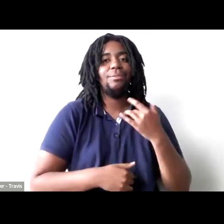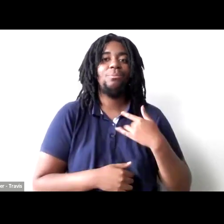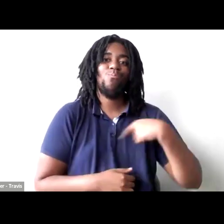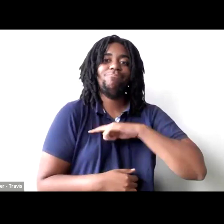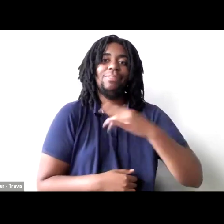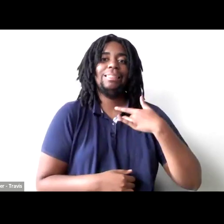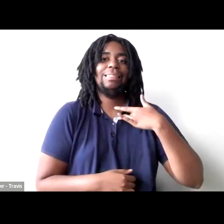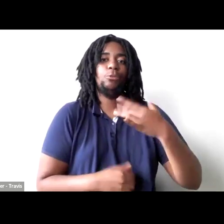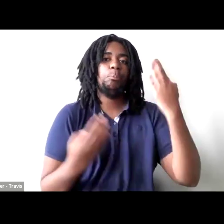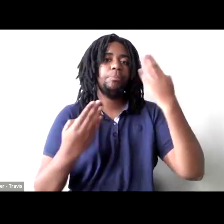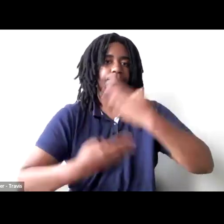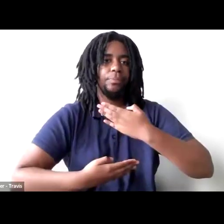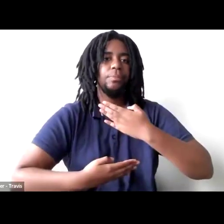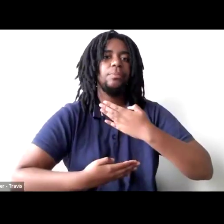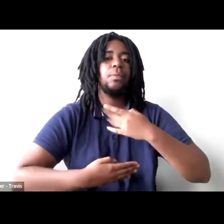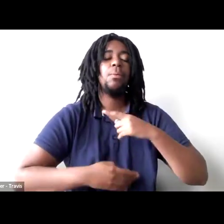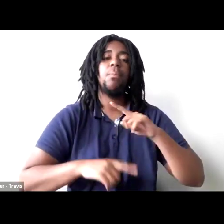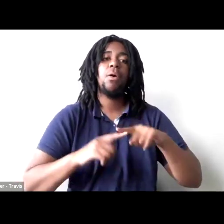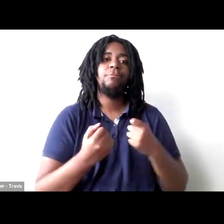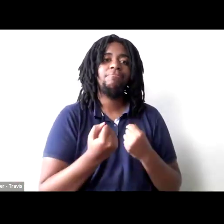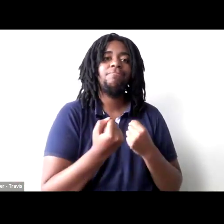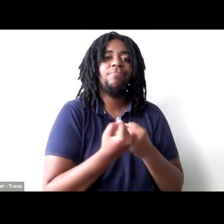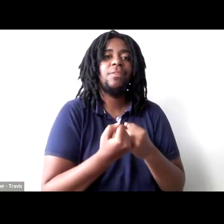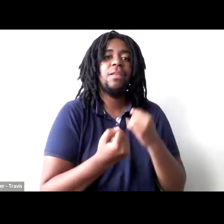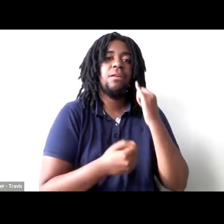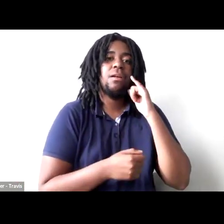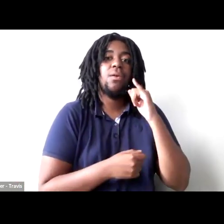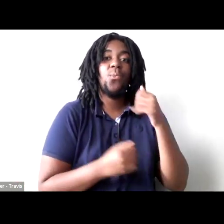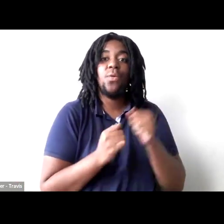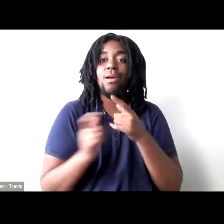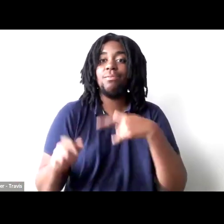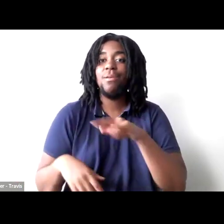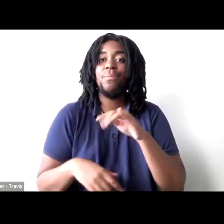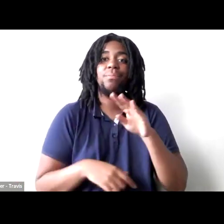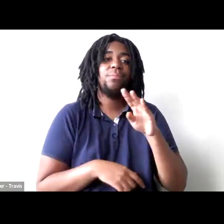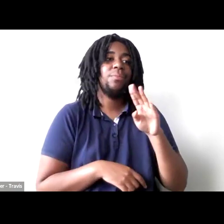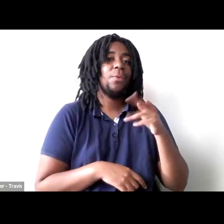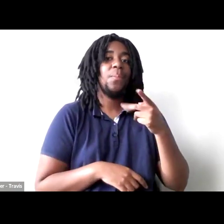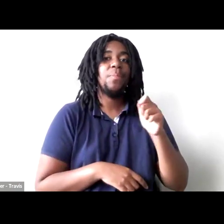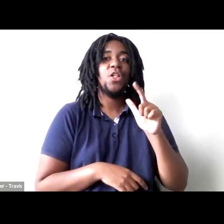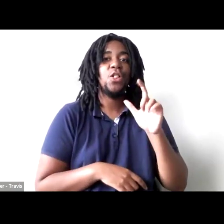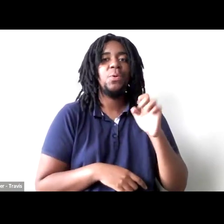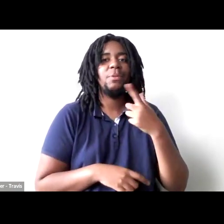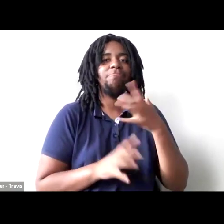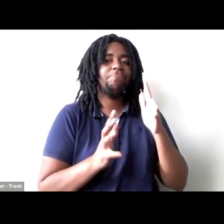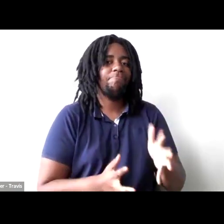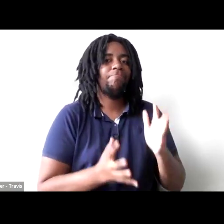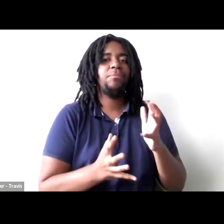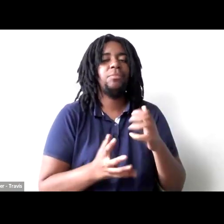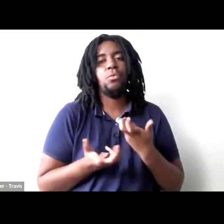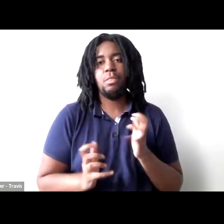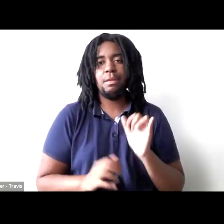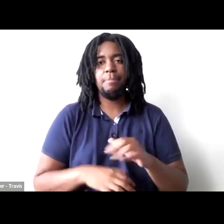fall once again into darkness and disuse. There are very few grants and other sources that fund basic operating costs